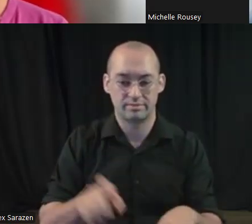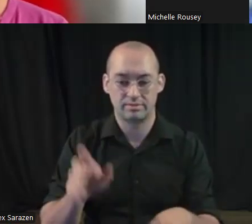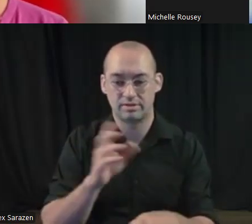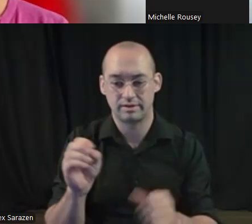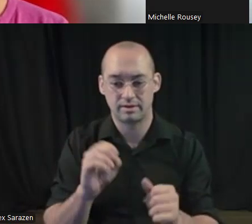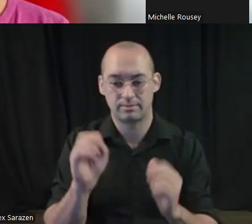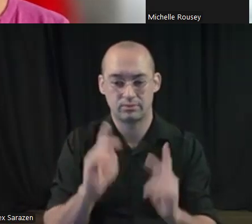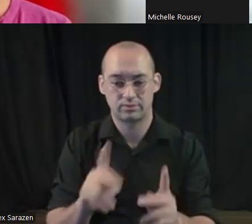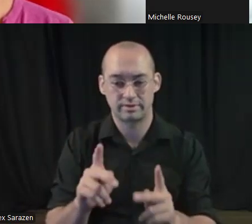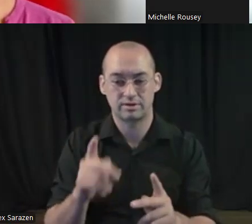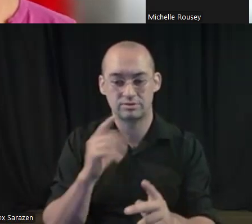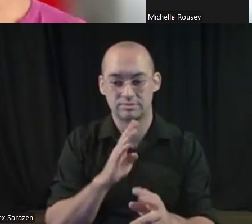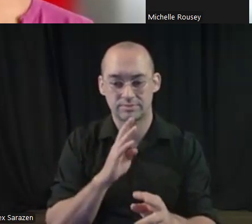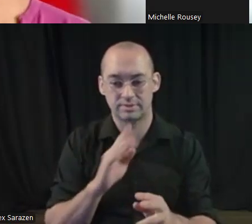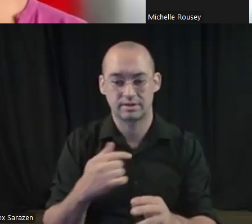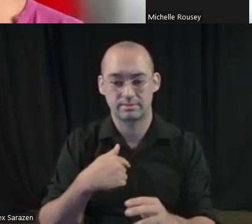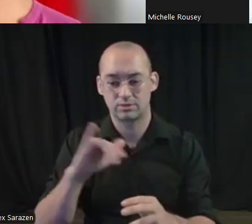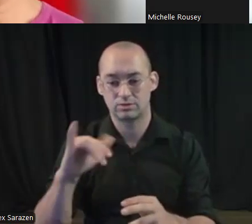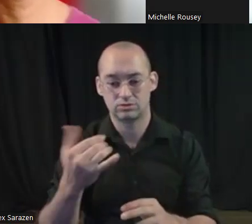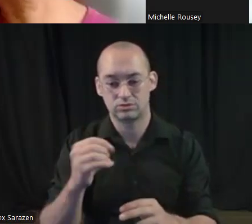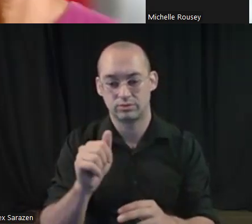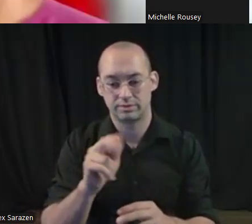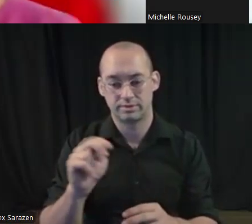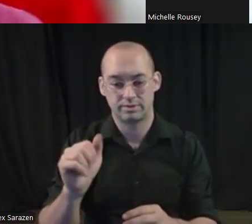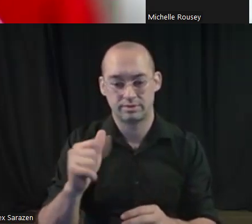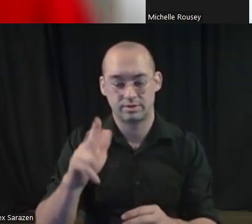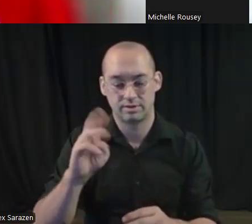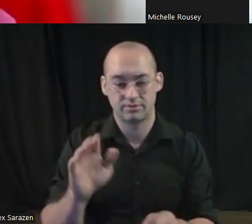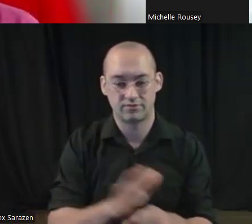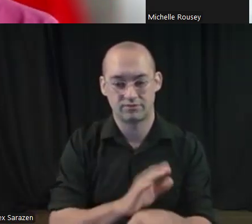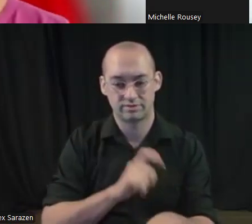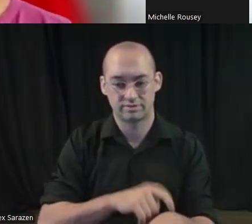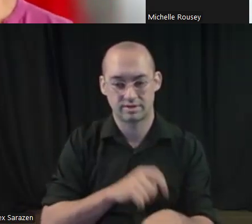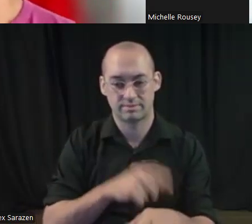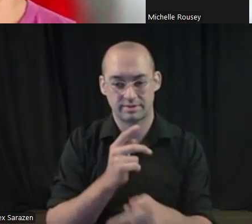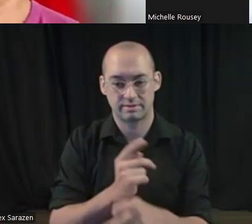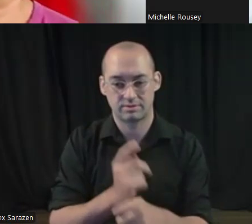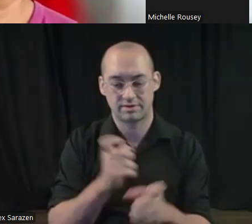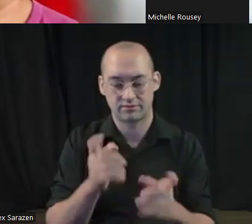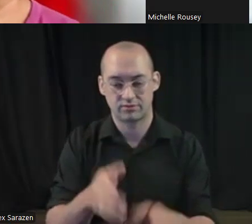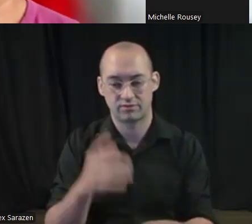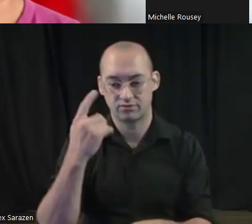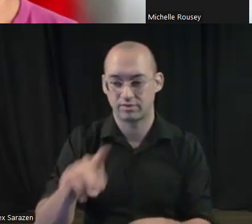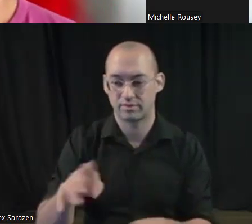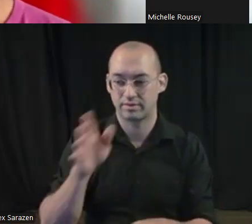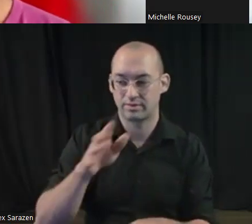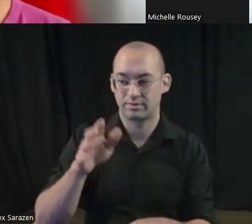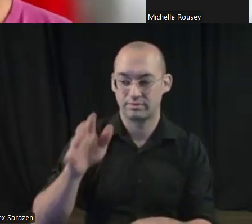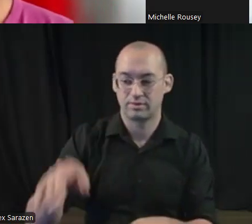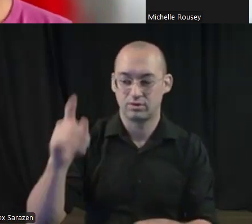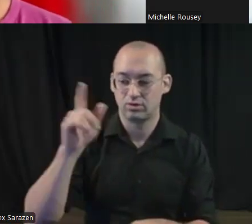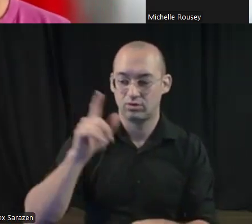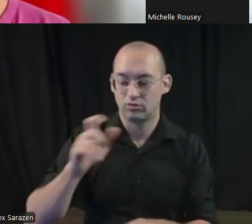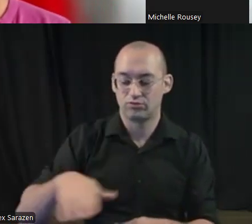to speak. I'm Joanna Glum, and I've been a full-time caregiver for the grandparents who raised me and a care coordinator for the mother who didn't. I've traded my